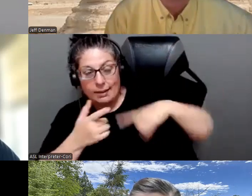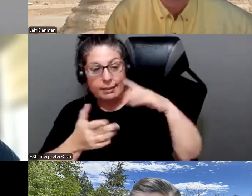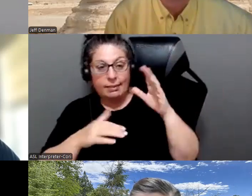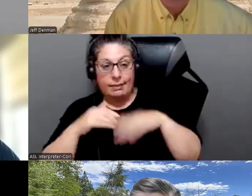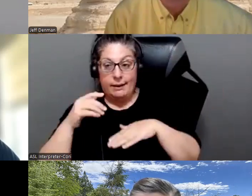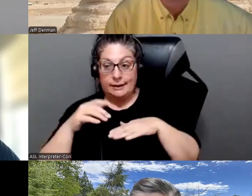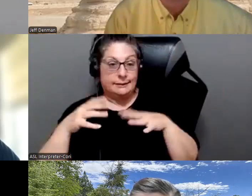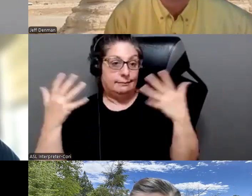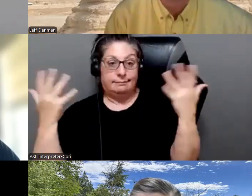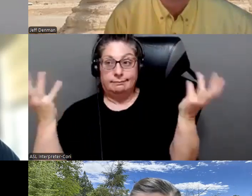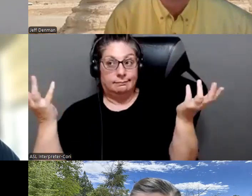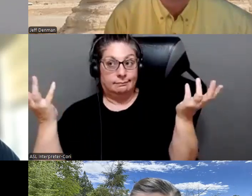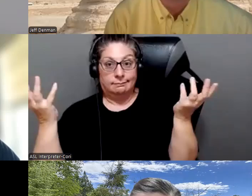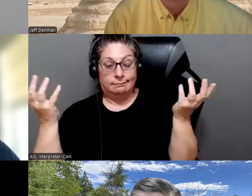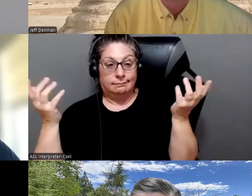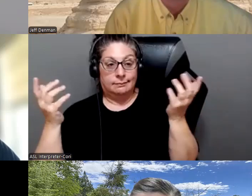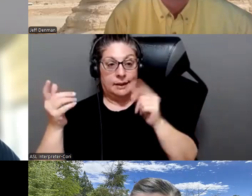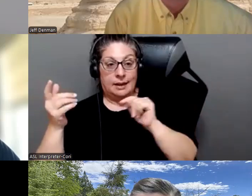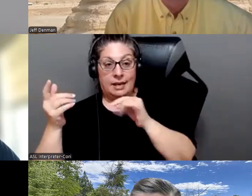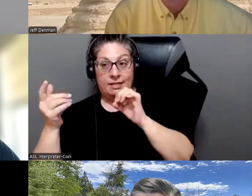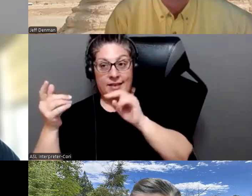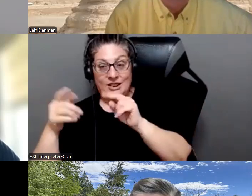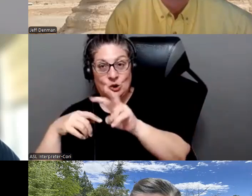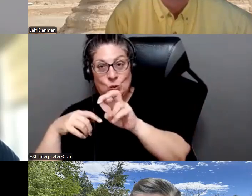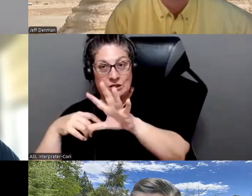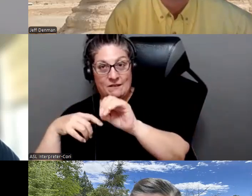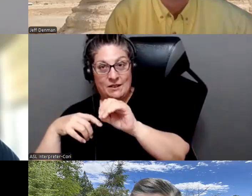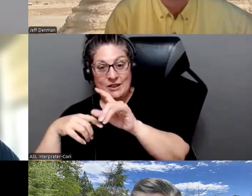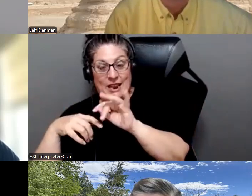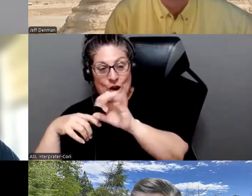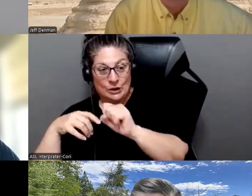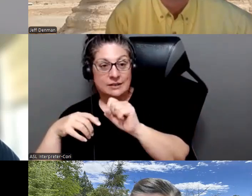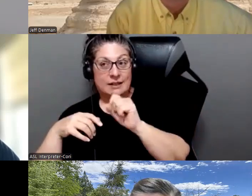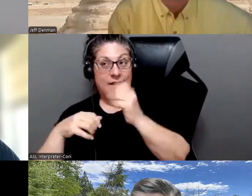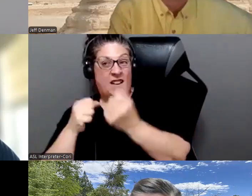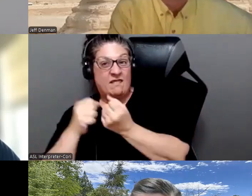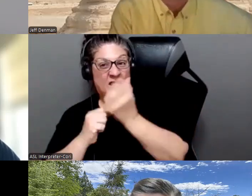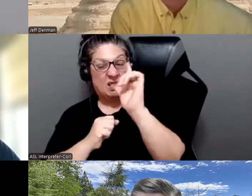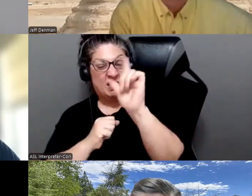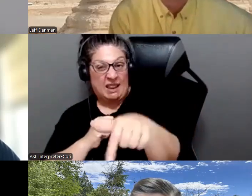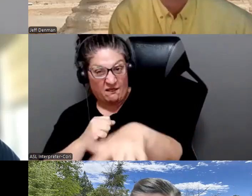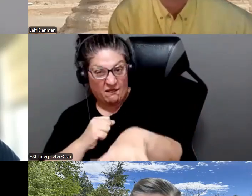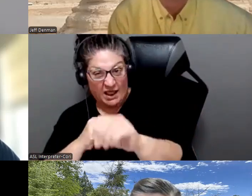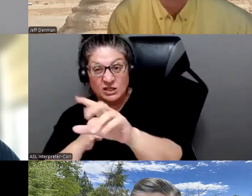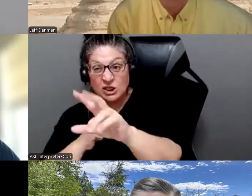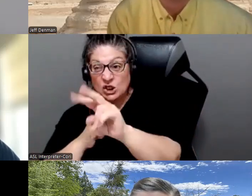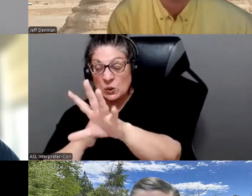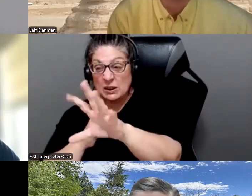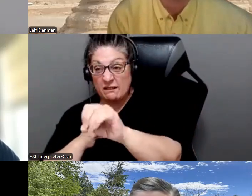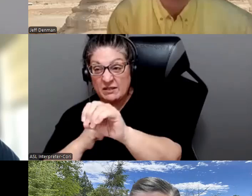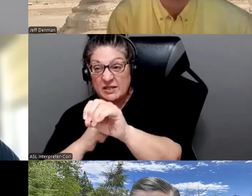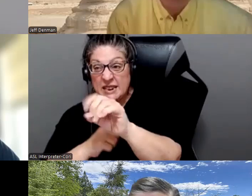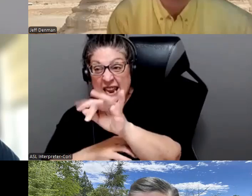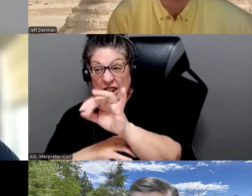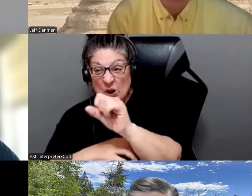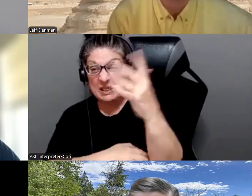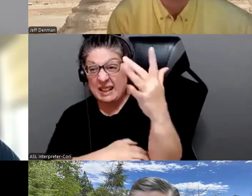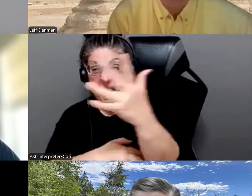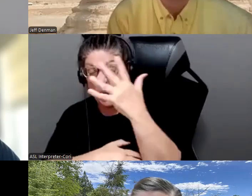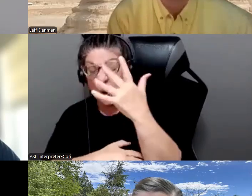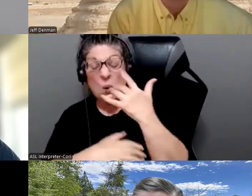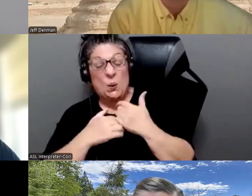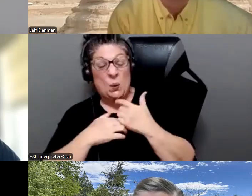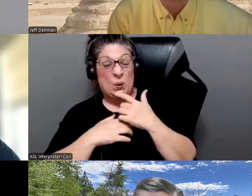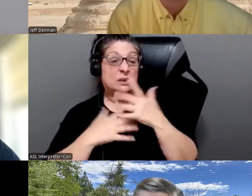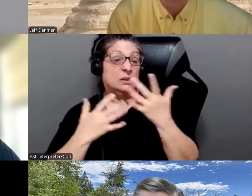thin 250 acres, and then find out 5 years later that you have 250 acres of tallow.